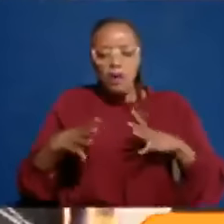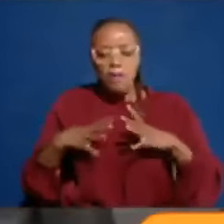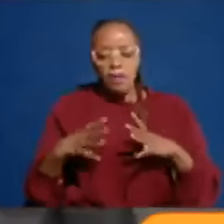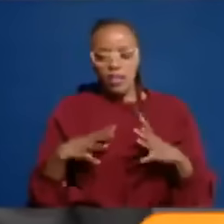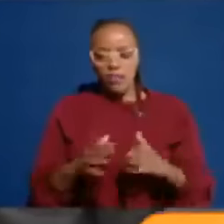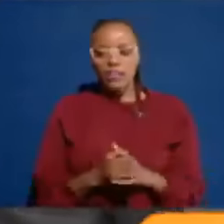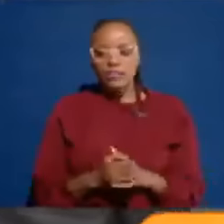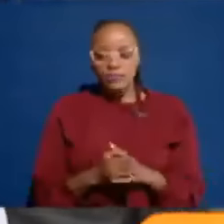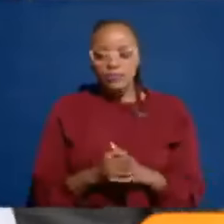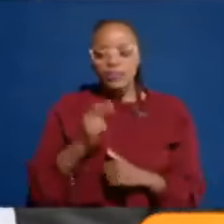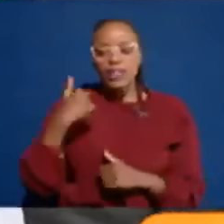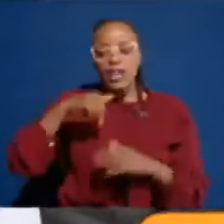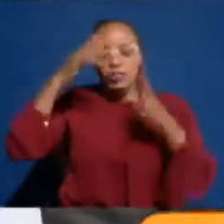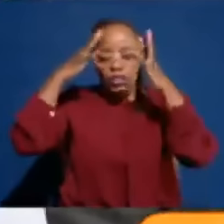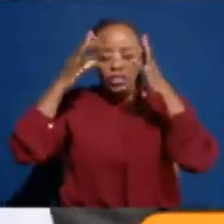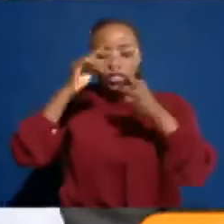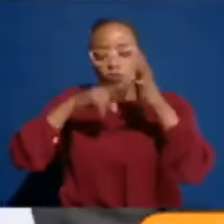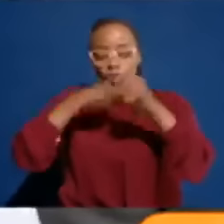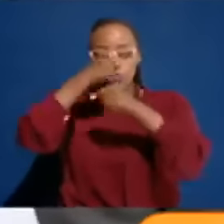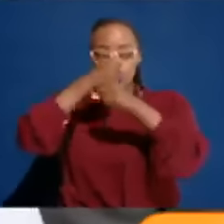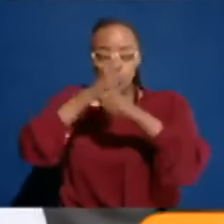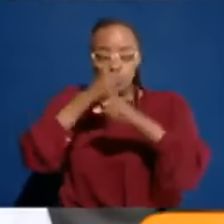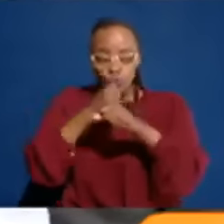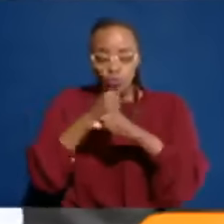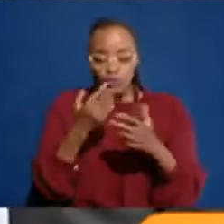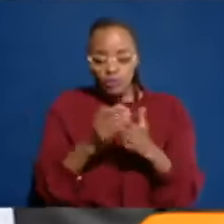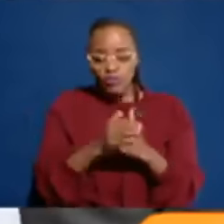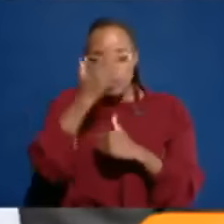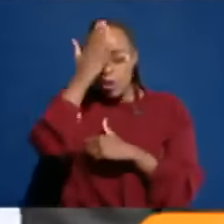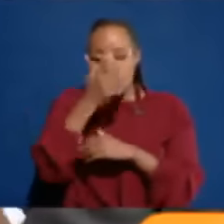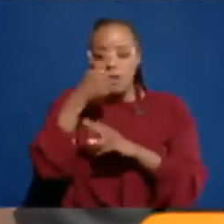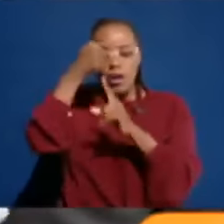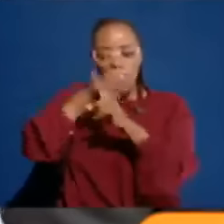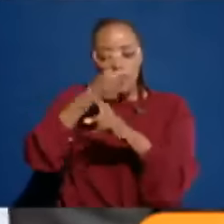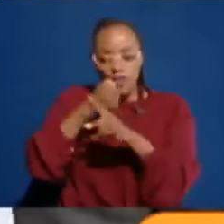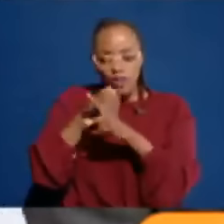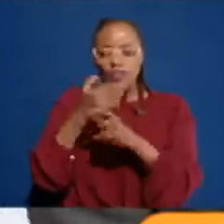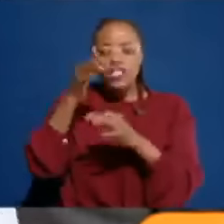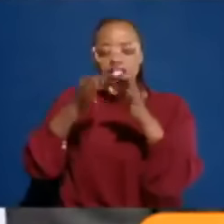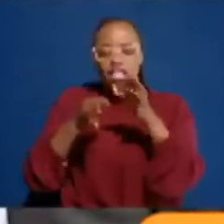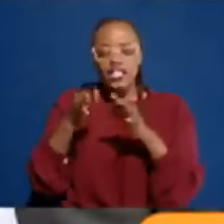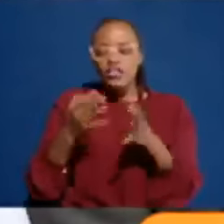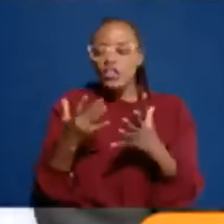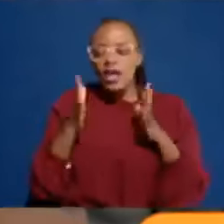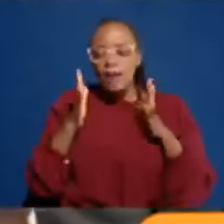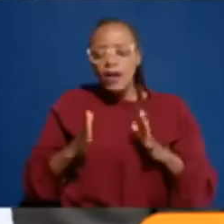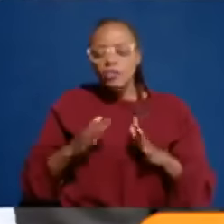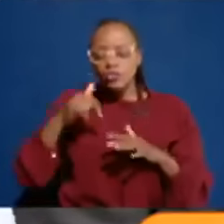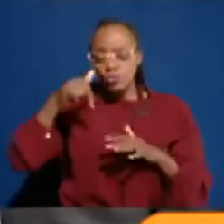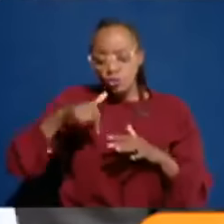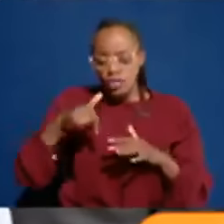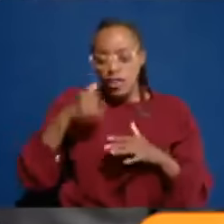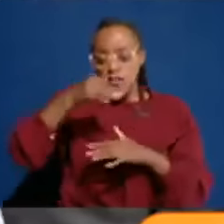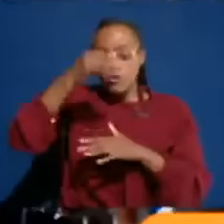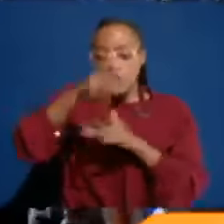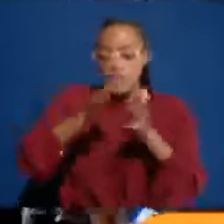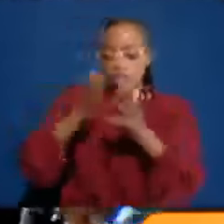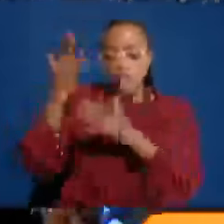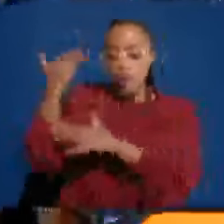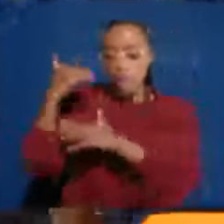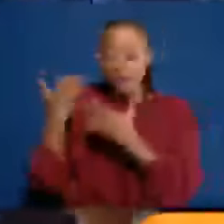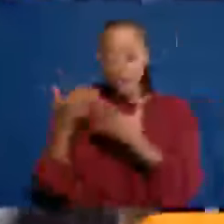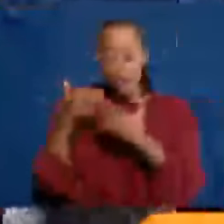few. Chenye tumamua tunenda kufanya. Juu tunapigania haki ya mtoto wa kesho, mtoto wa jana na mtoto mwenye kupaka.